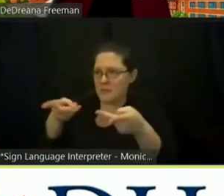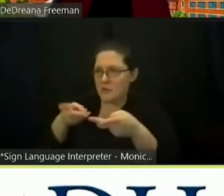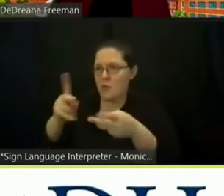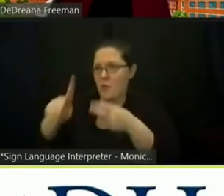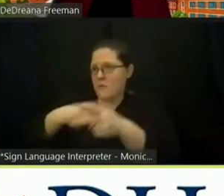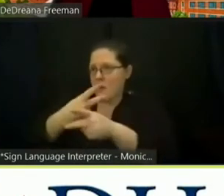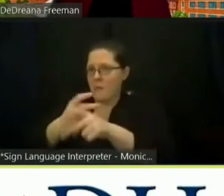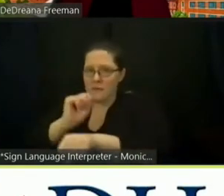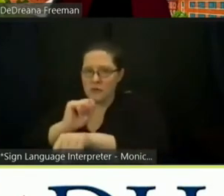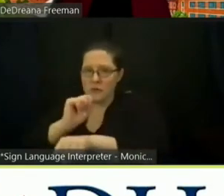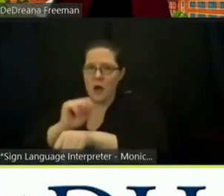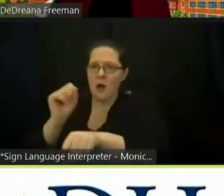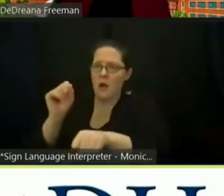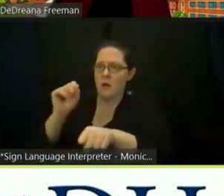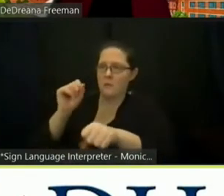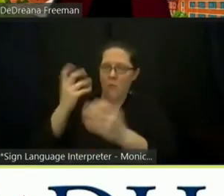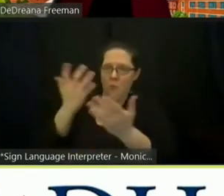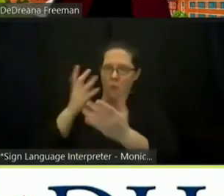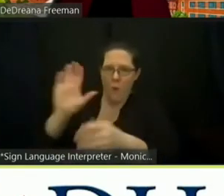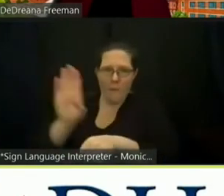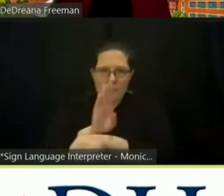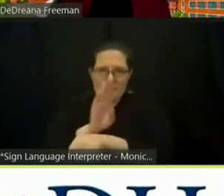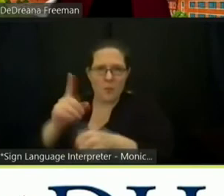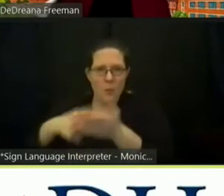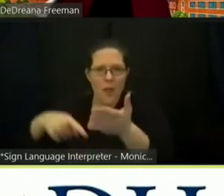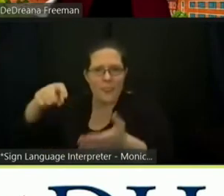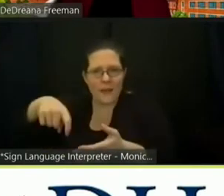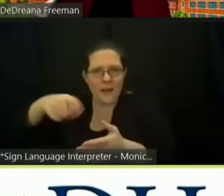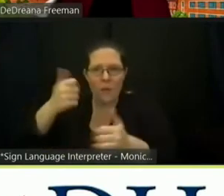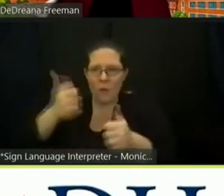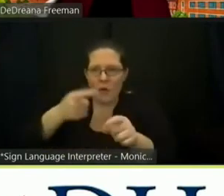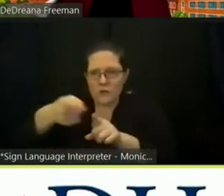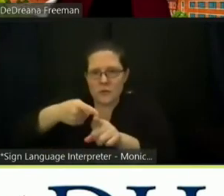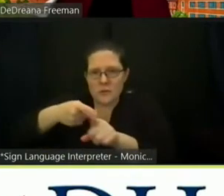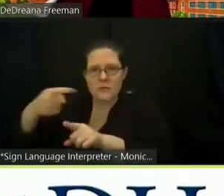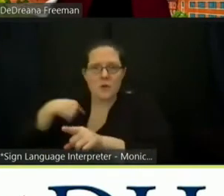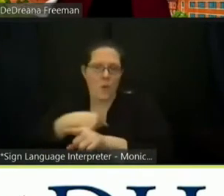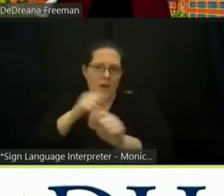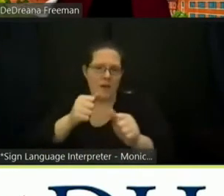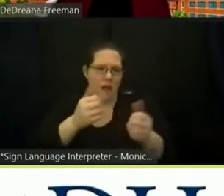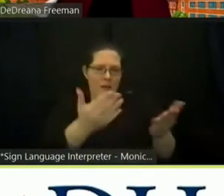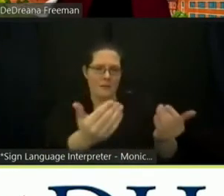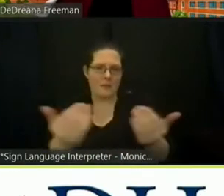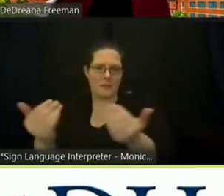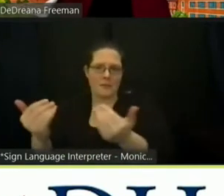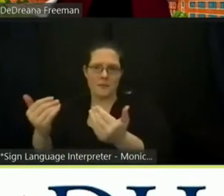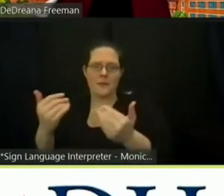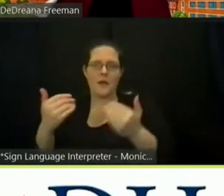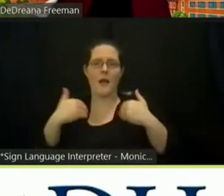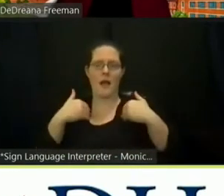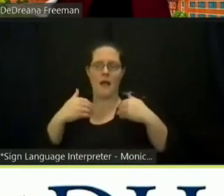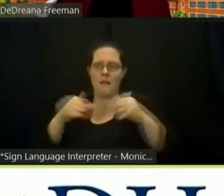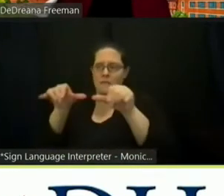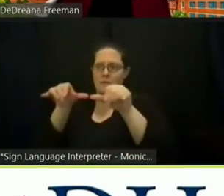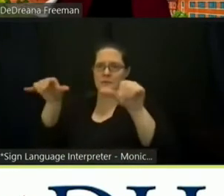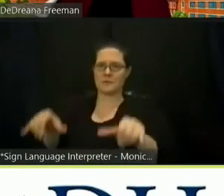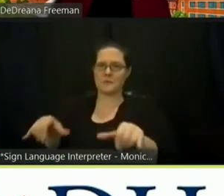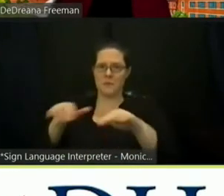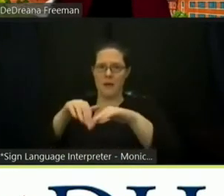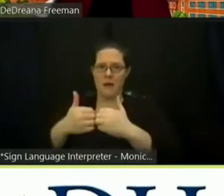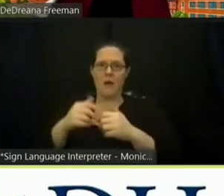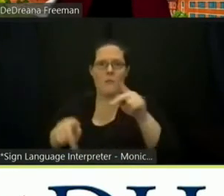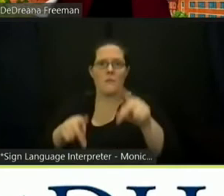of industries there are that they need, so that we can make sure we can help create a pipeline of not only